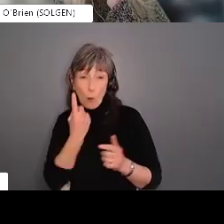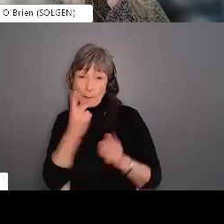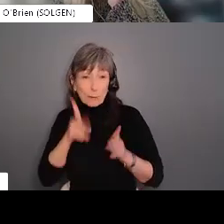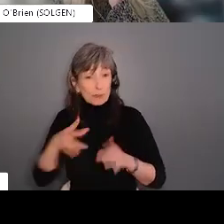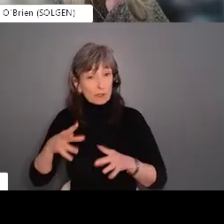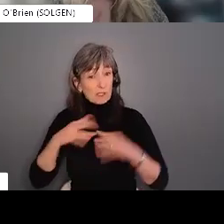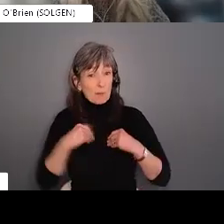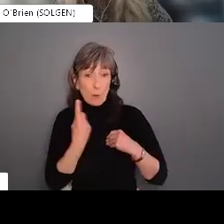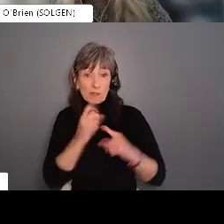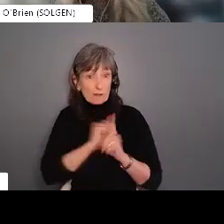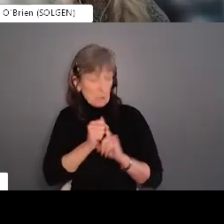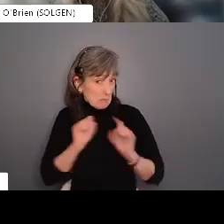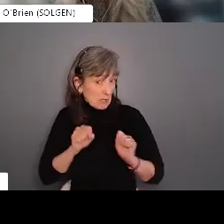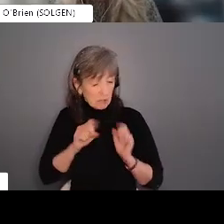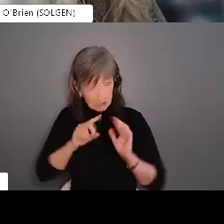committee for